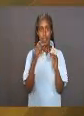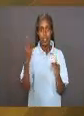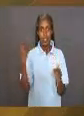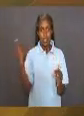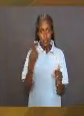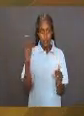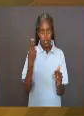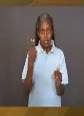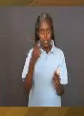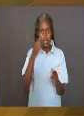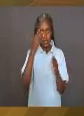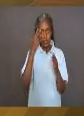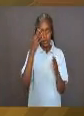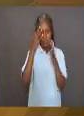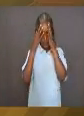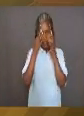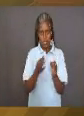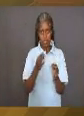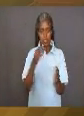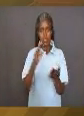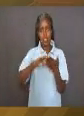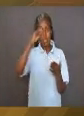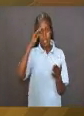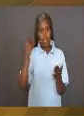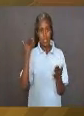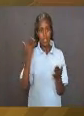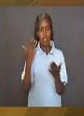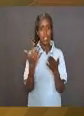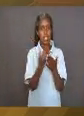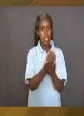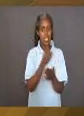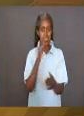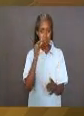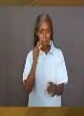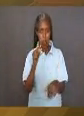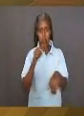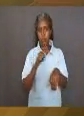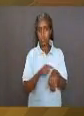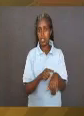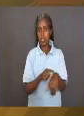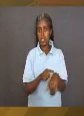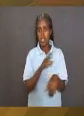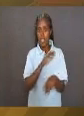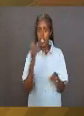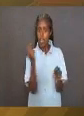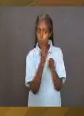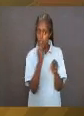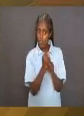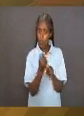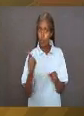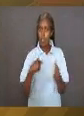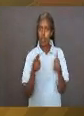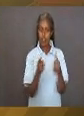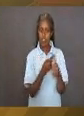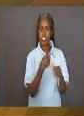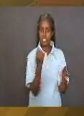Using what we have just learned, let us take a couple of minutes and perform our first